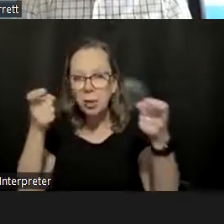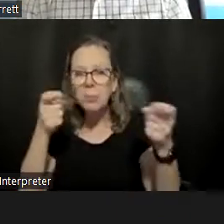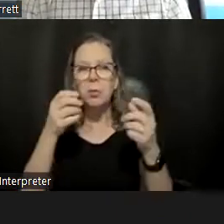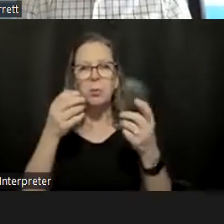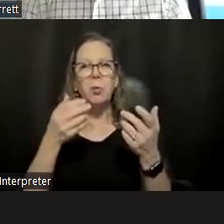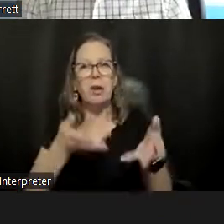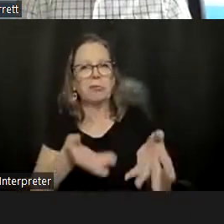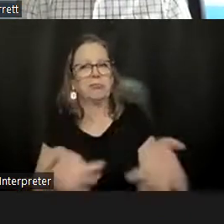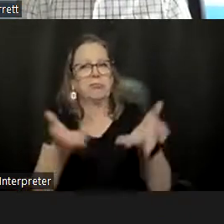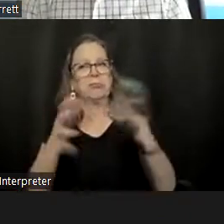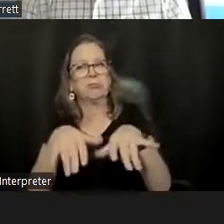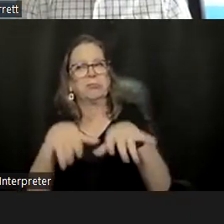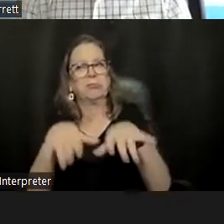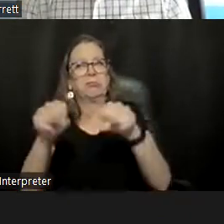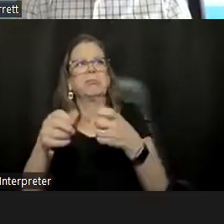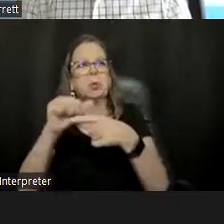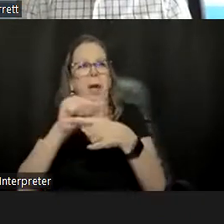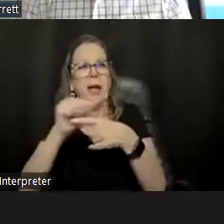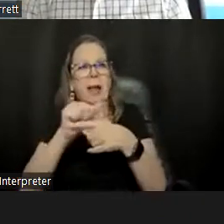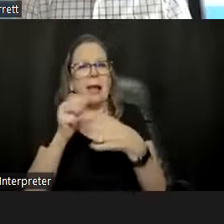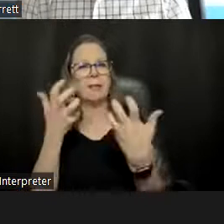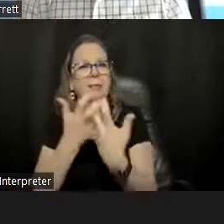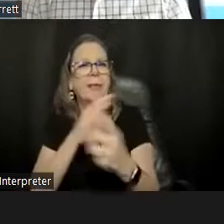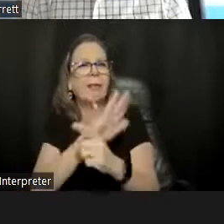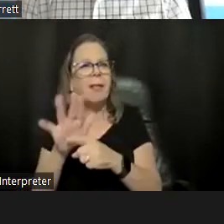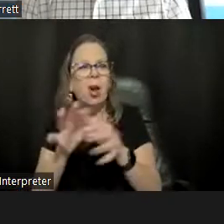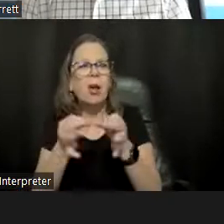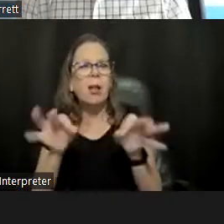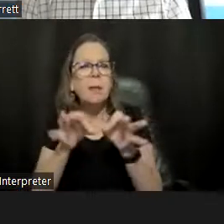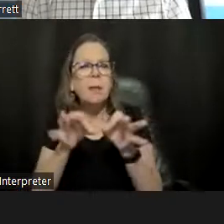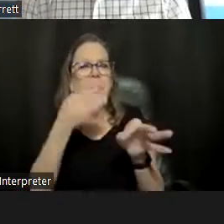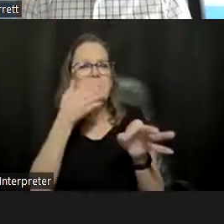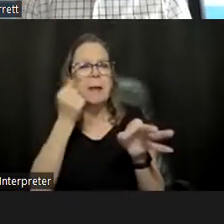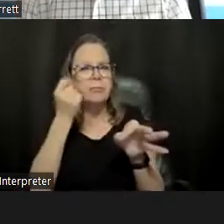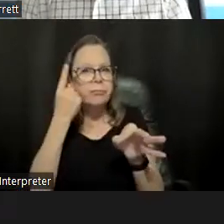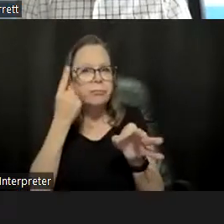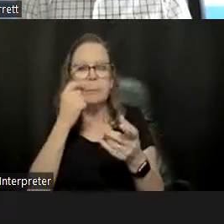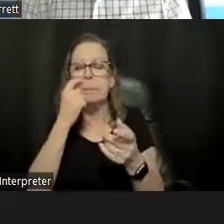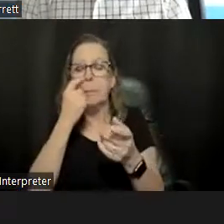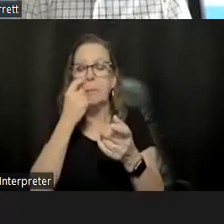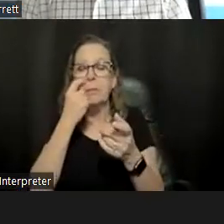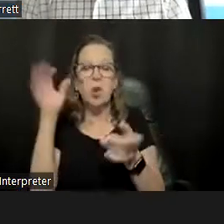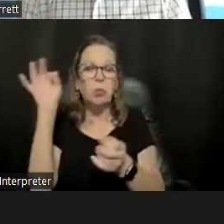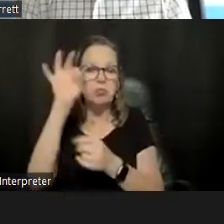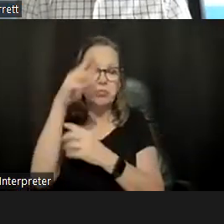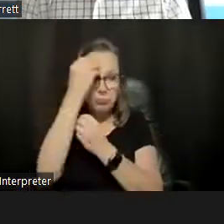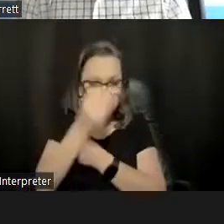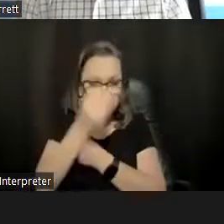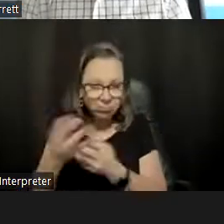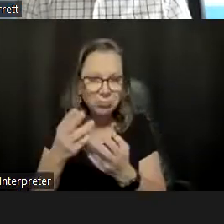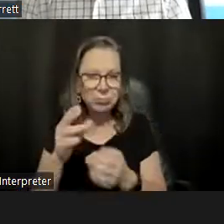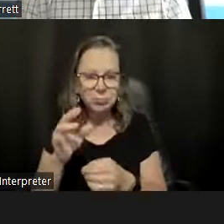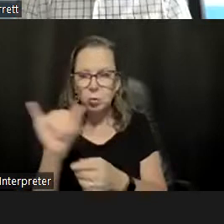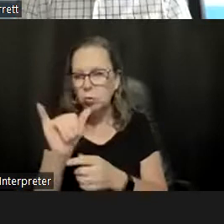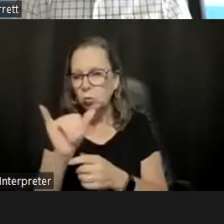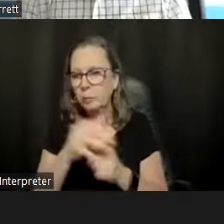in the language that they best understand and communicate in. So just wanted to throw that out as well